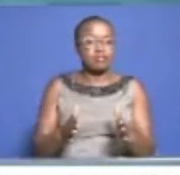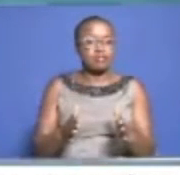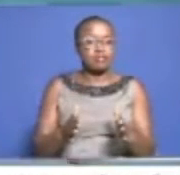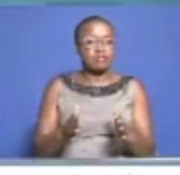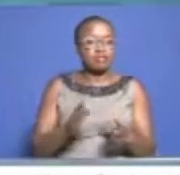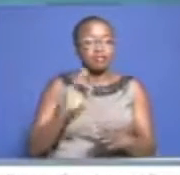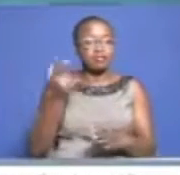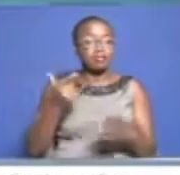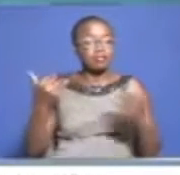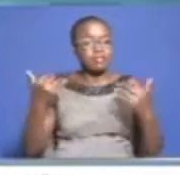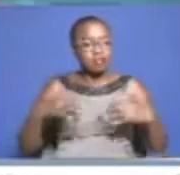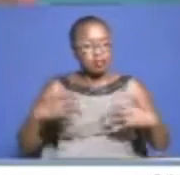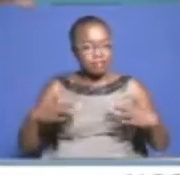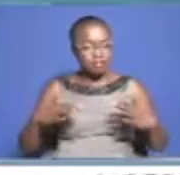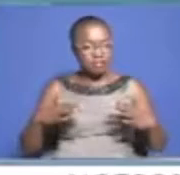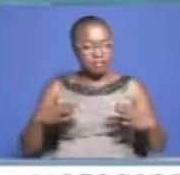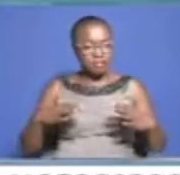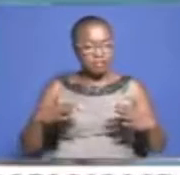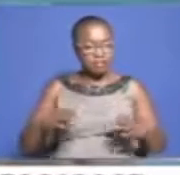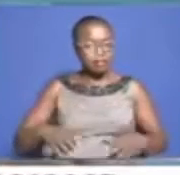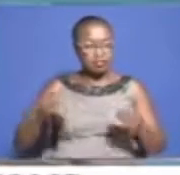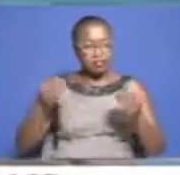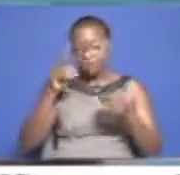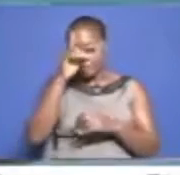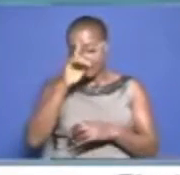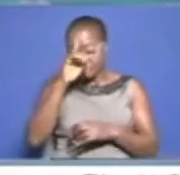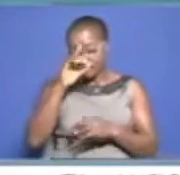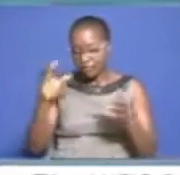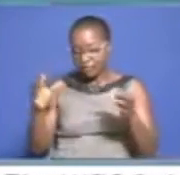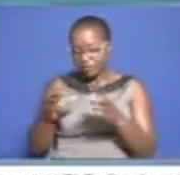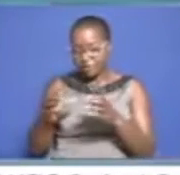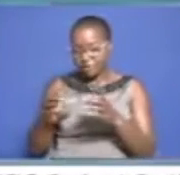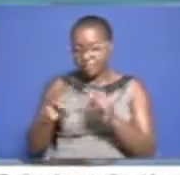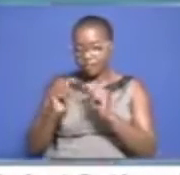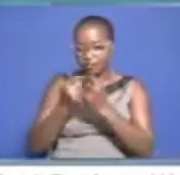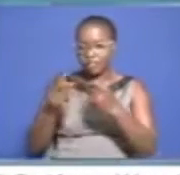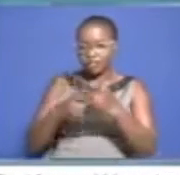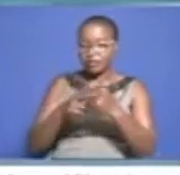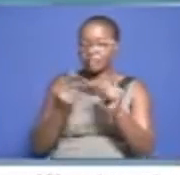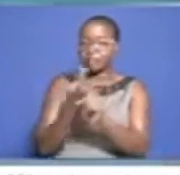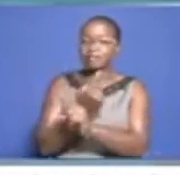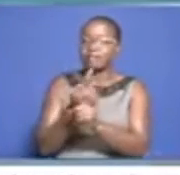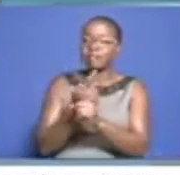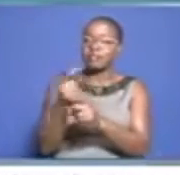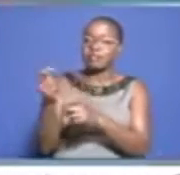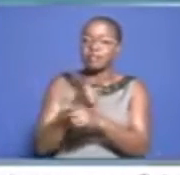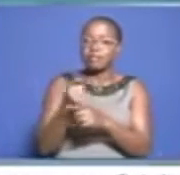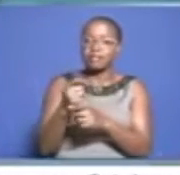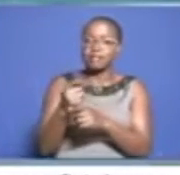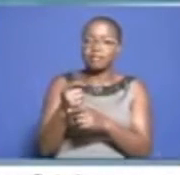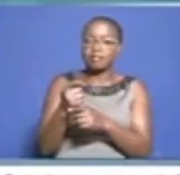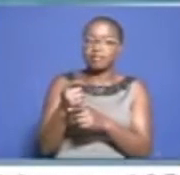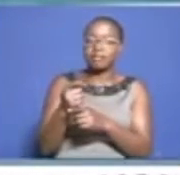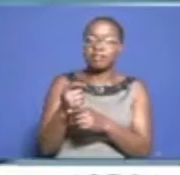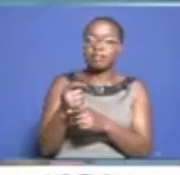first people to actually take the game very seriously of sevens and develop a different training regime mm-hmm. for it